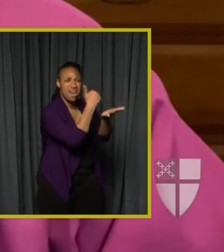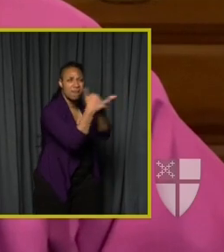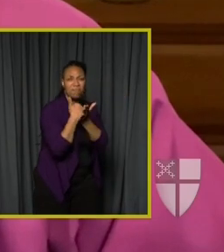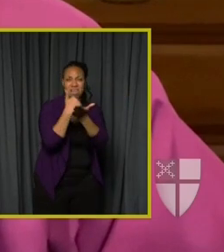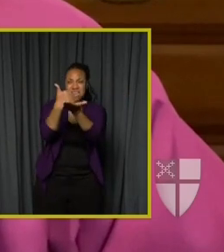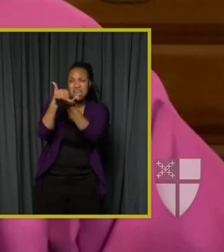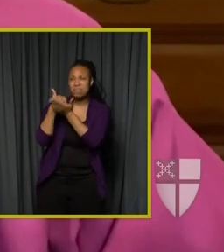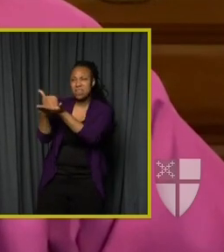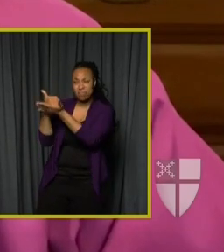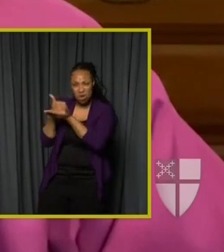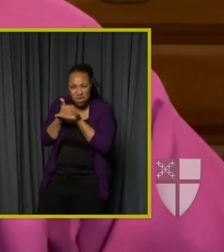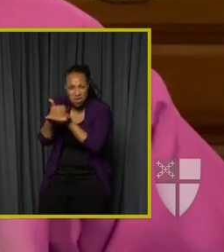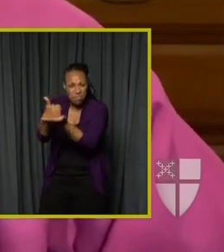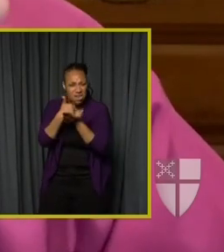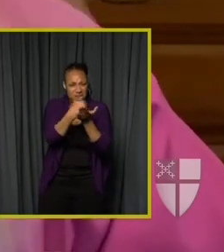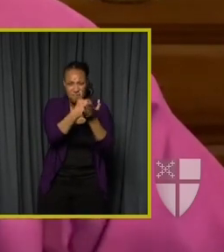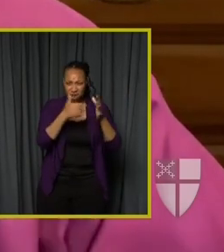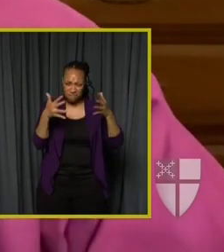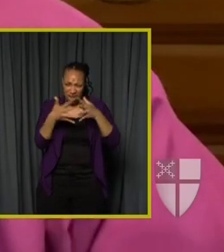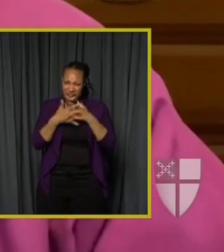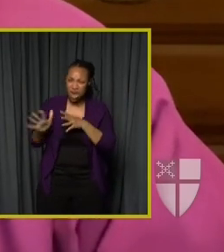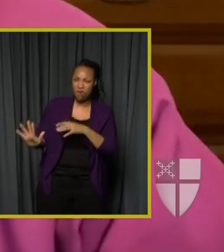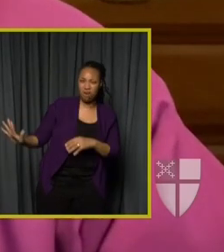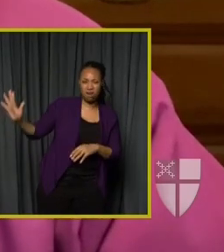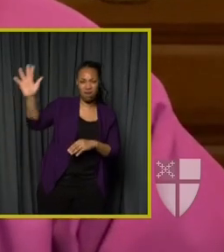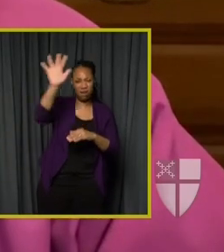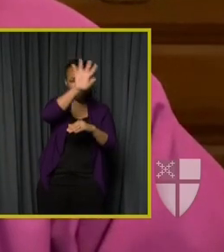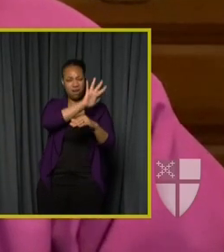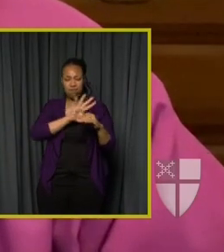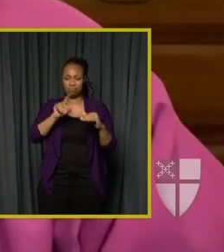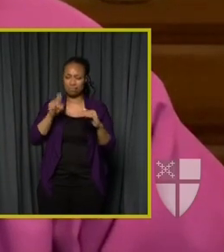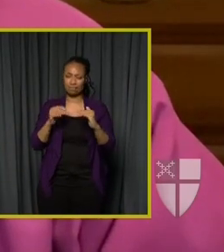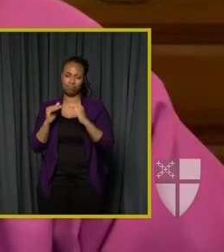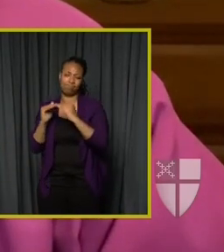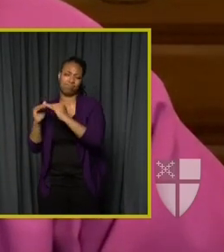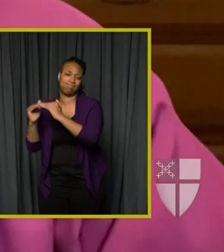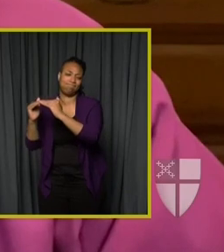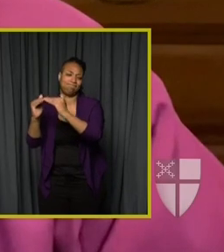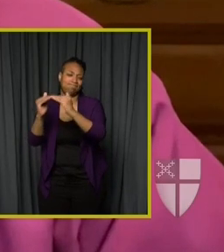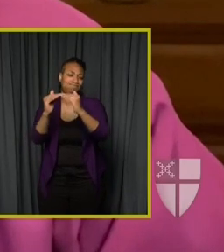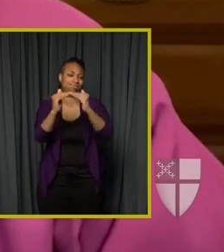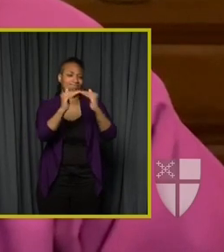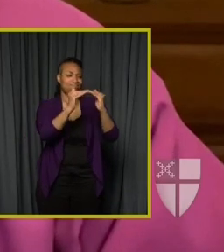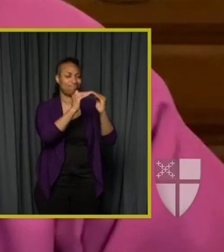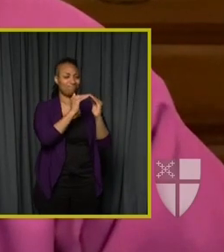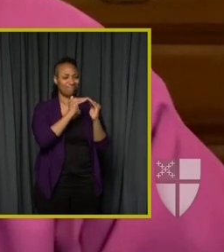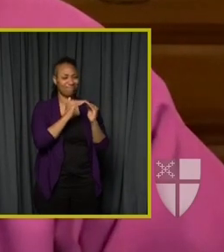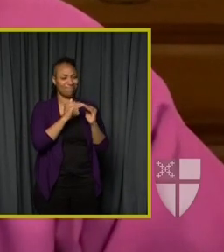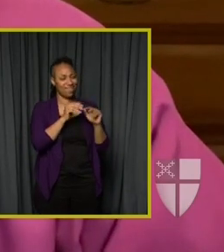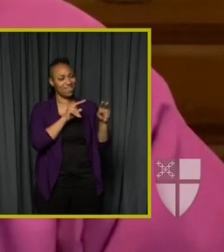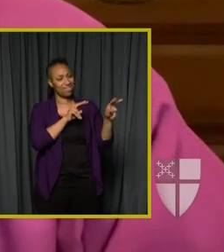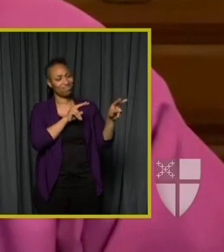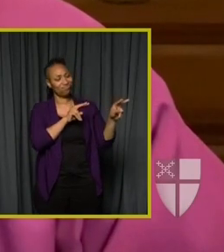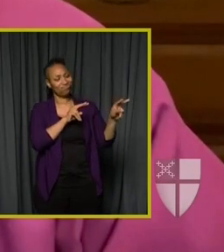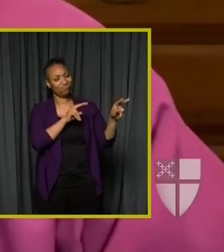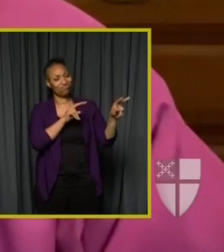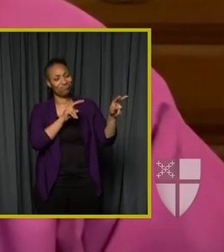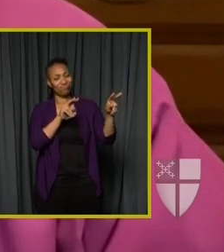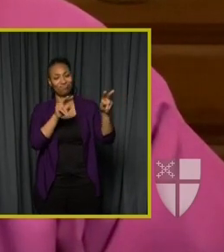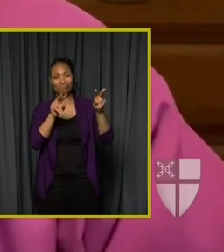America. A shining city on a hill, and not a place of darkness and despair.